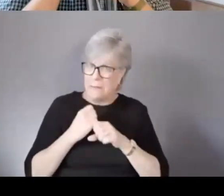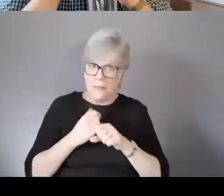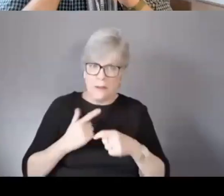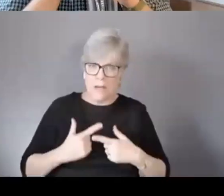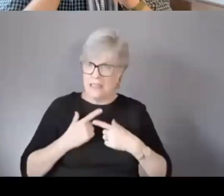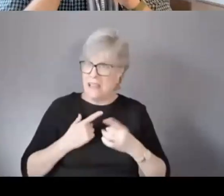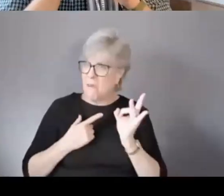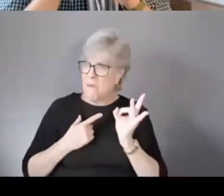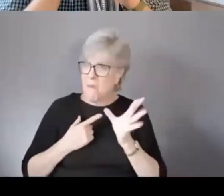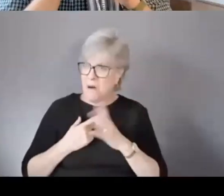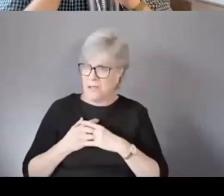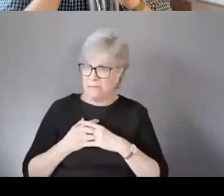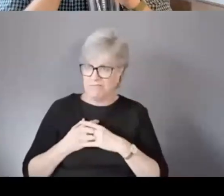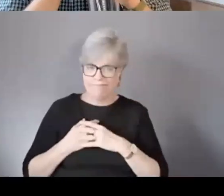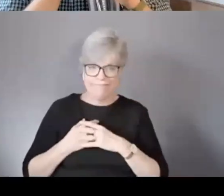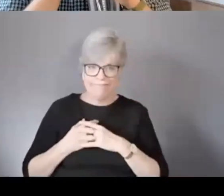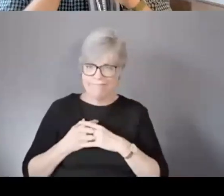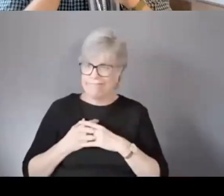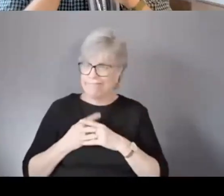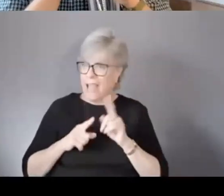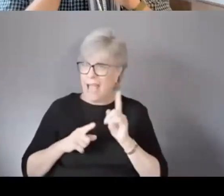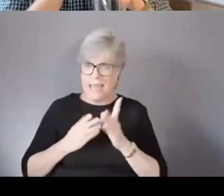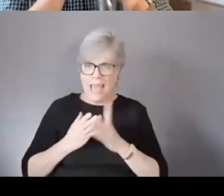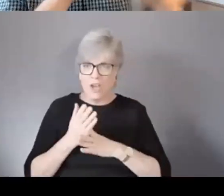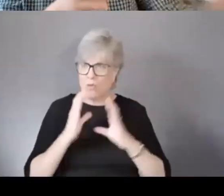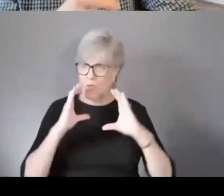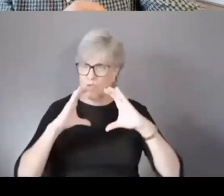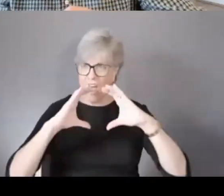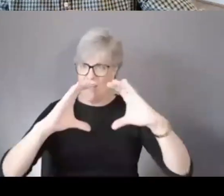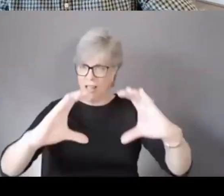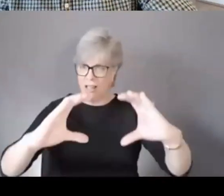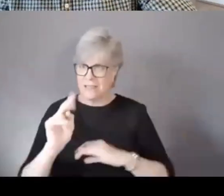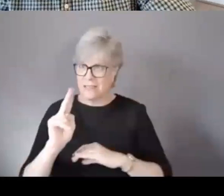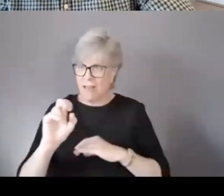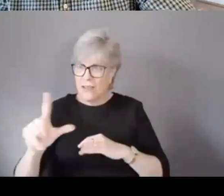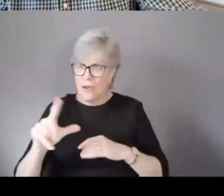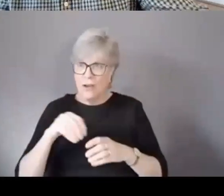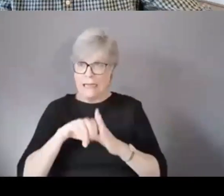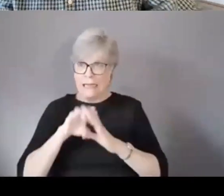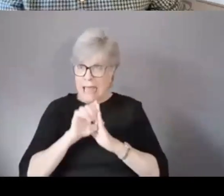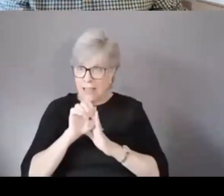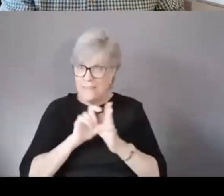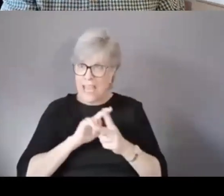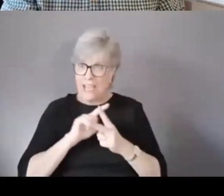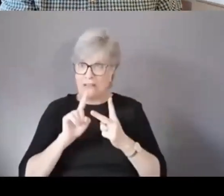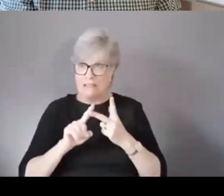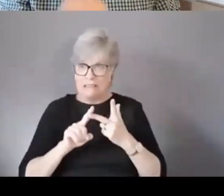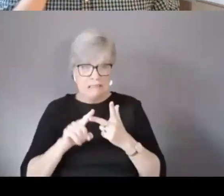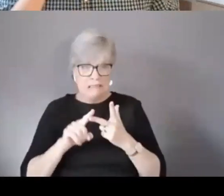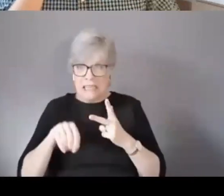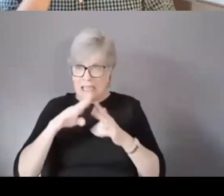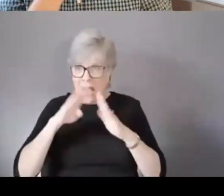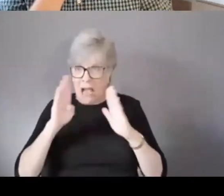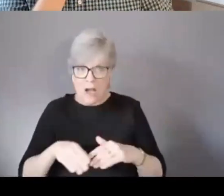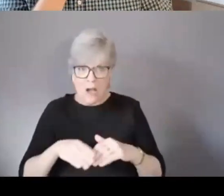life horrible. I mean, I can't go through tunnels or be in an elevator or in a